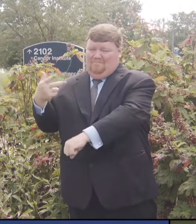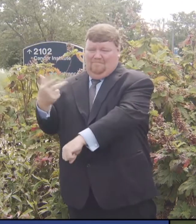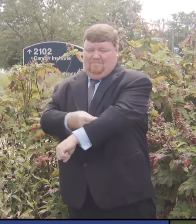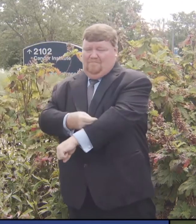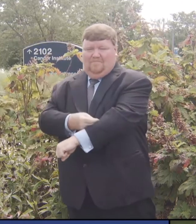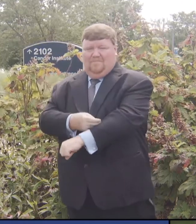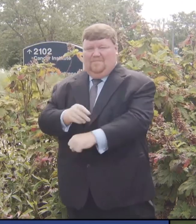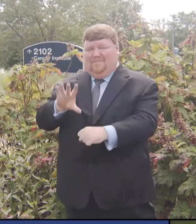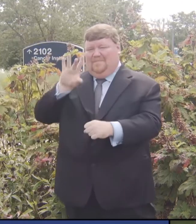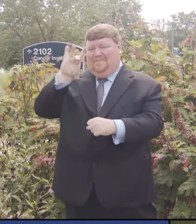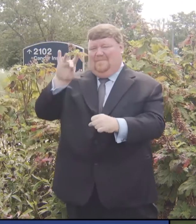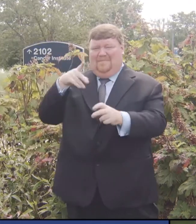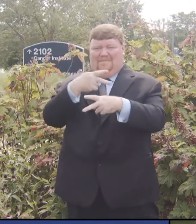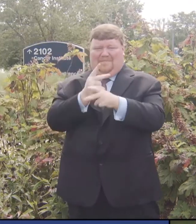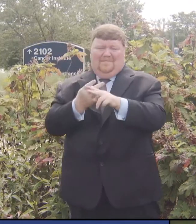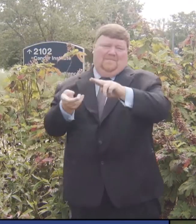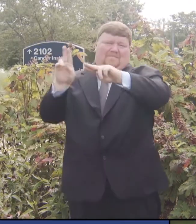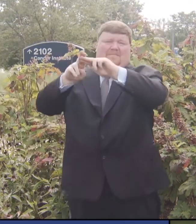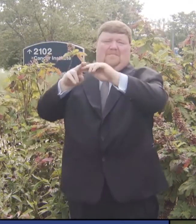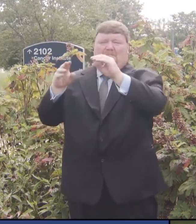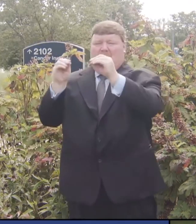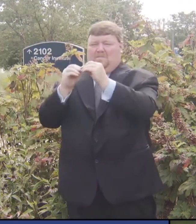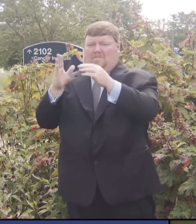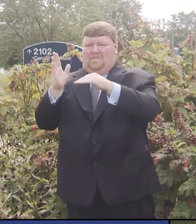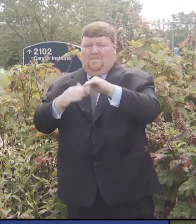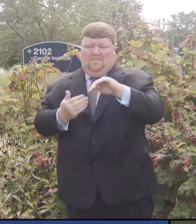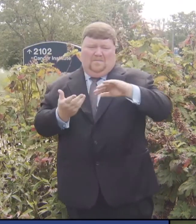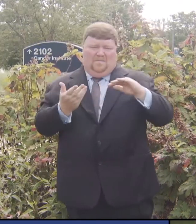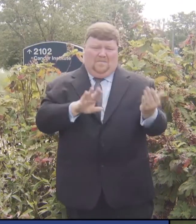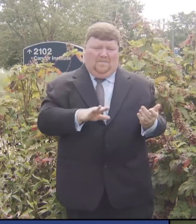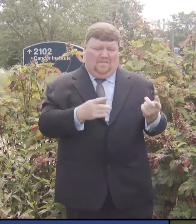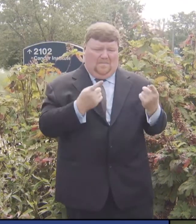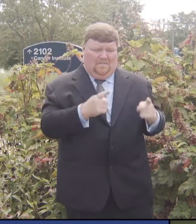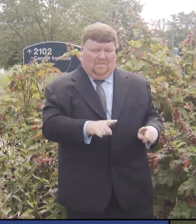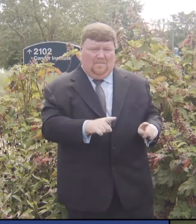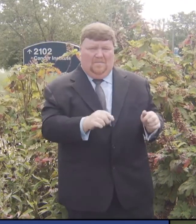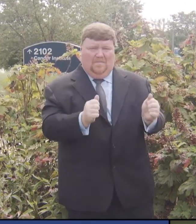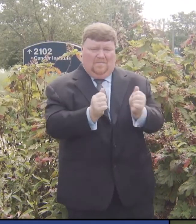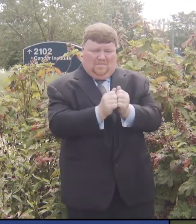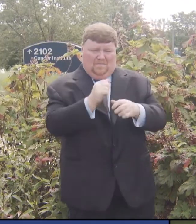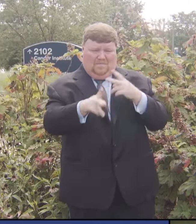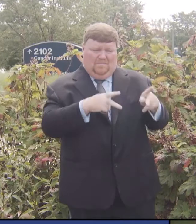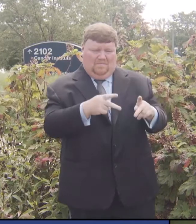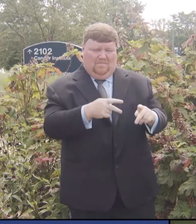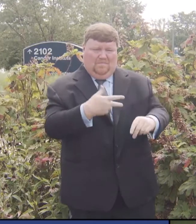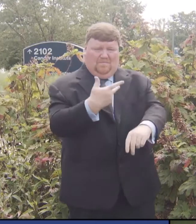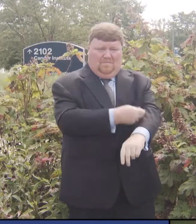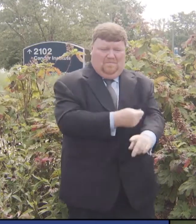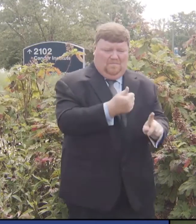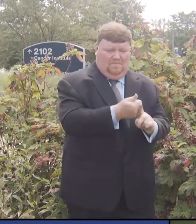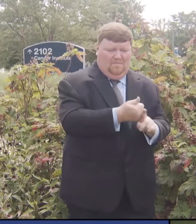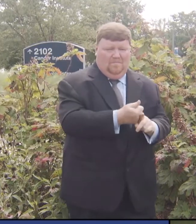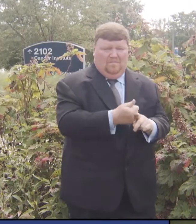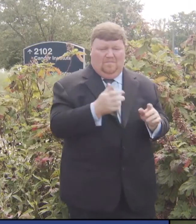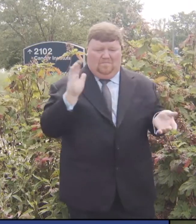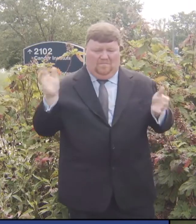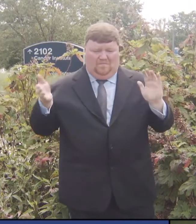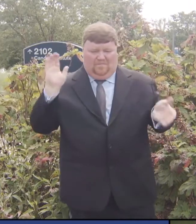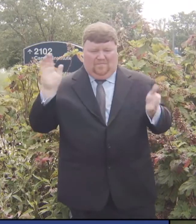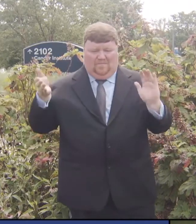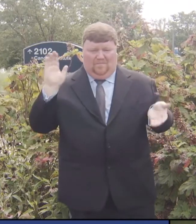about 8 times as high as the death incidence among the fully vaccinated. In other words, compared